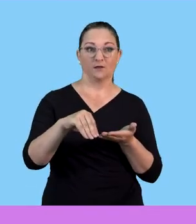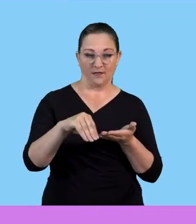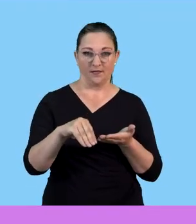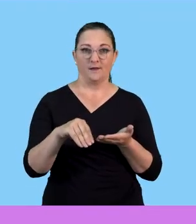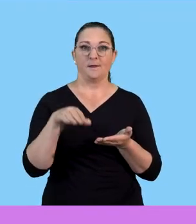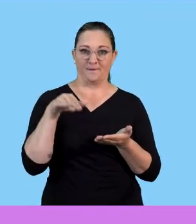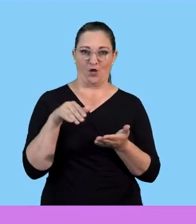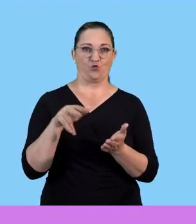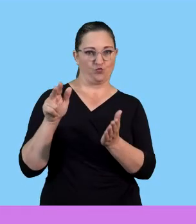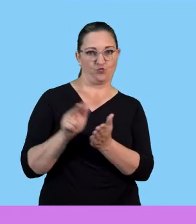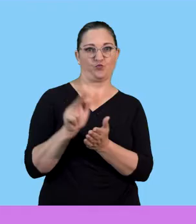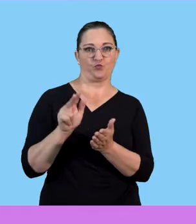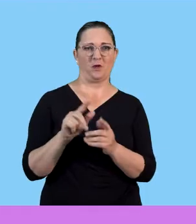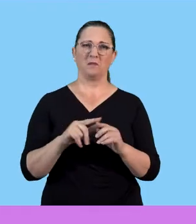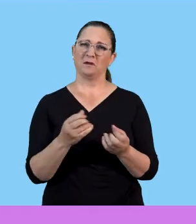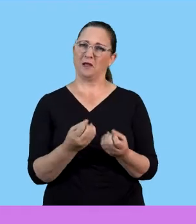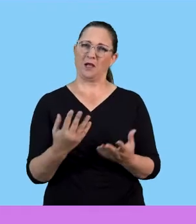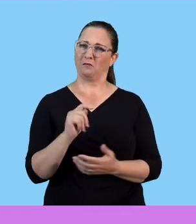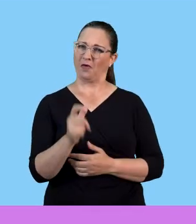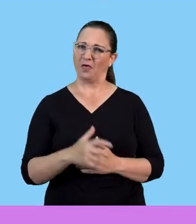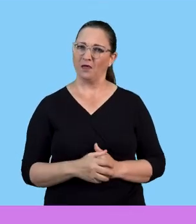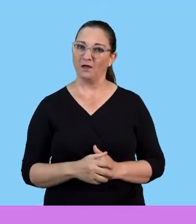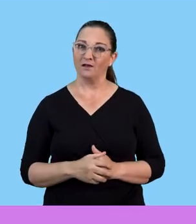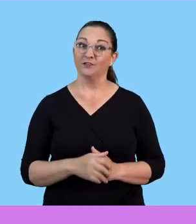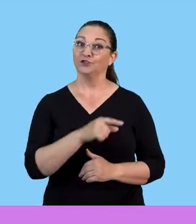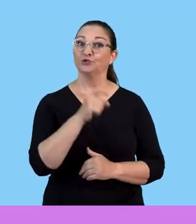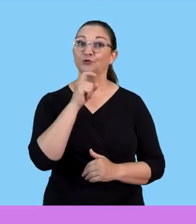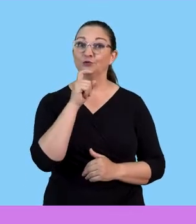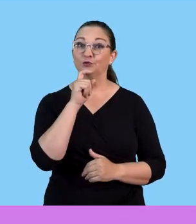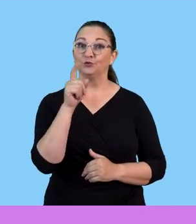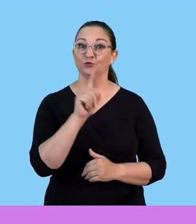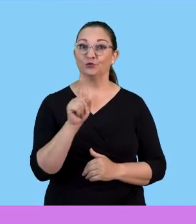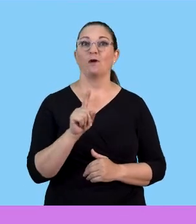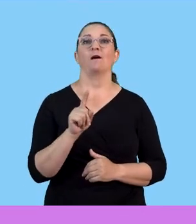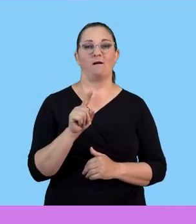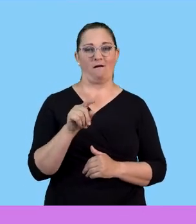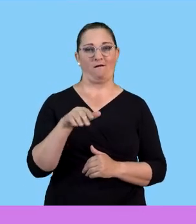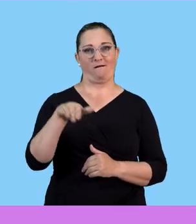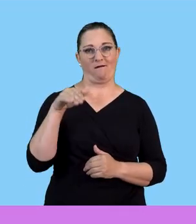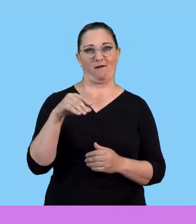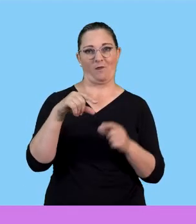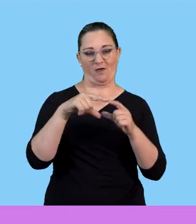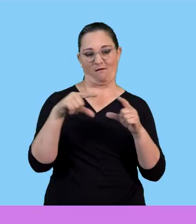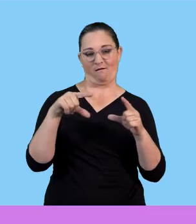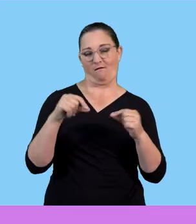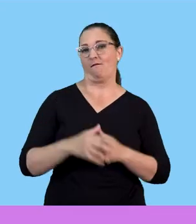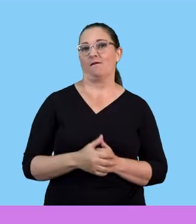bank approval code. So how did Becky pay for her shopping? She used a bank